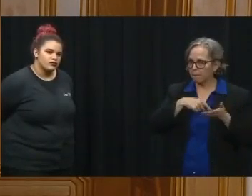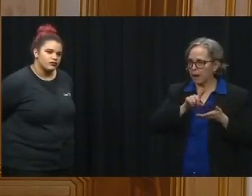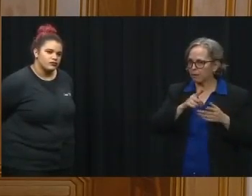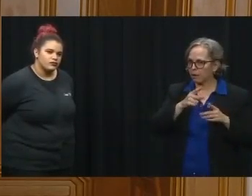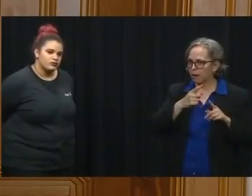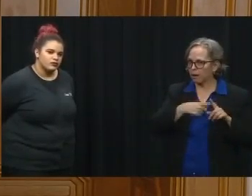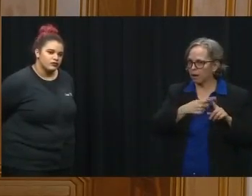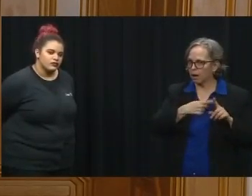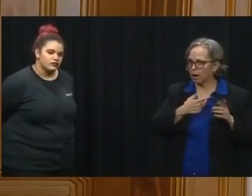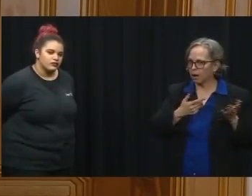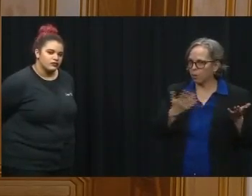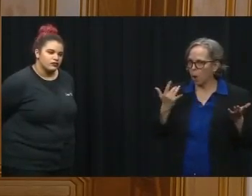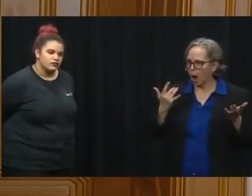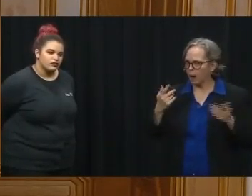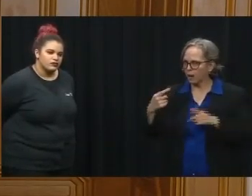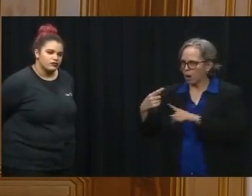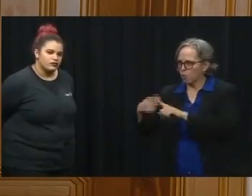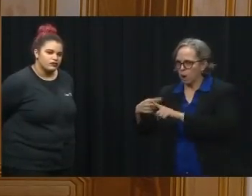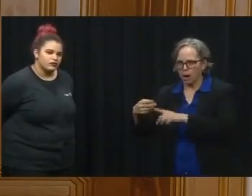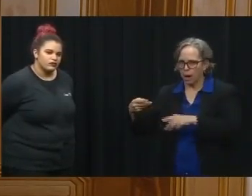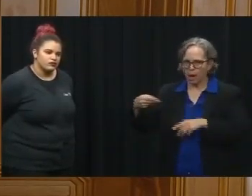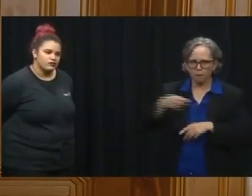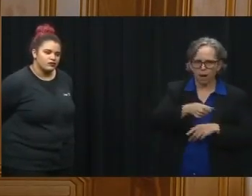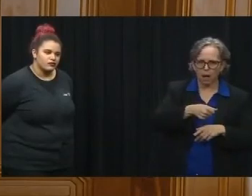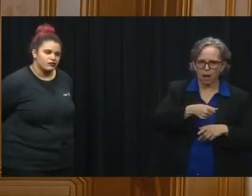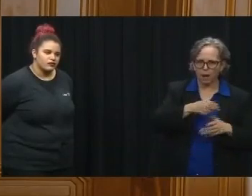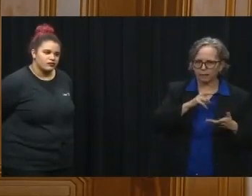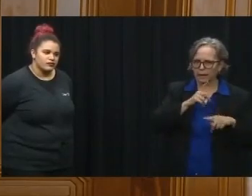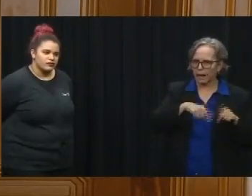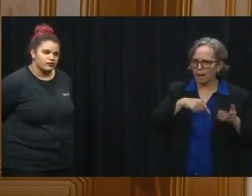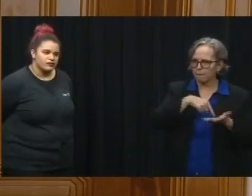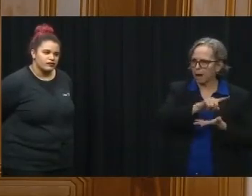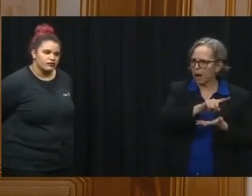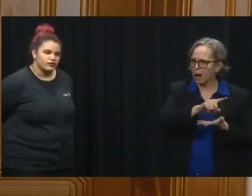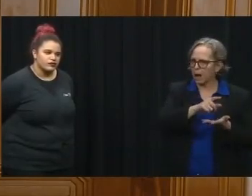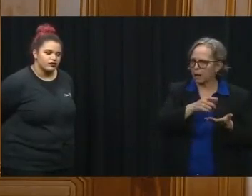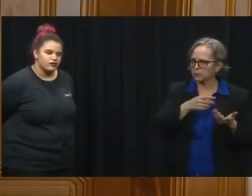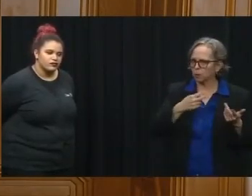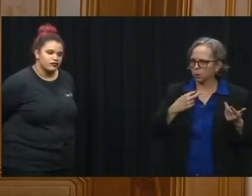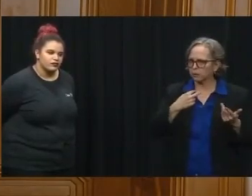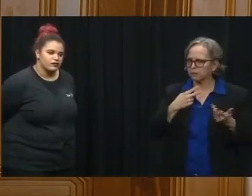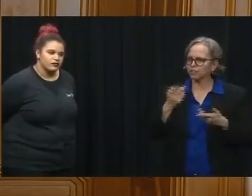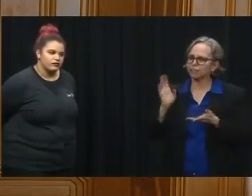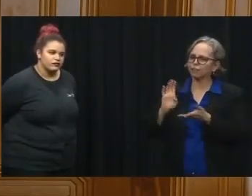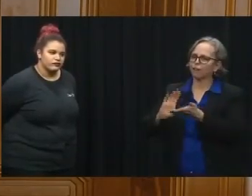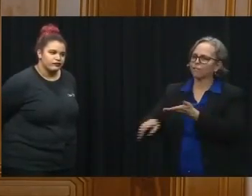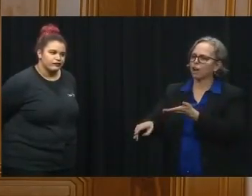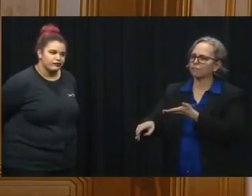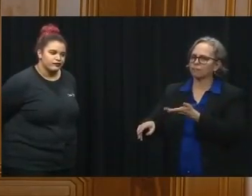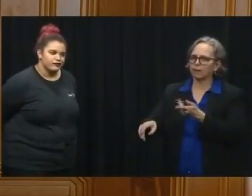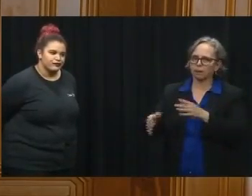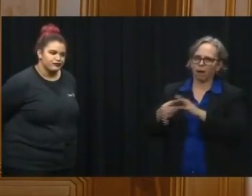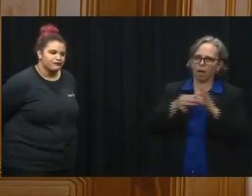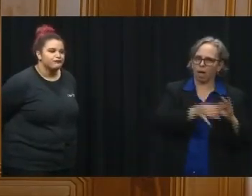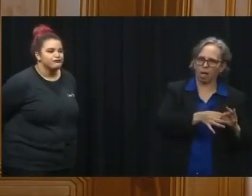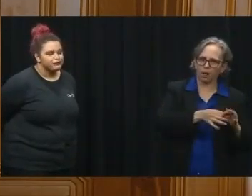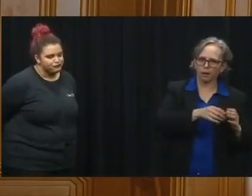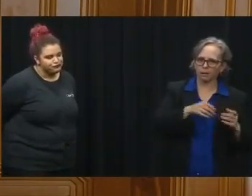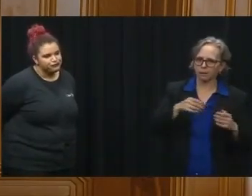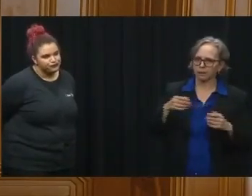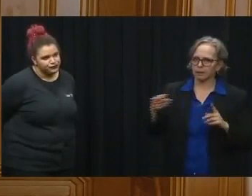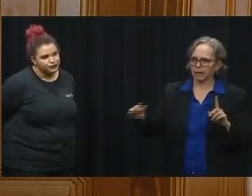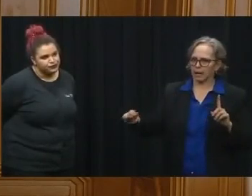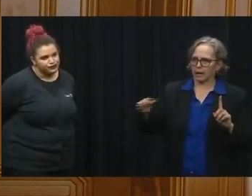just say that's all going to be forgiven unless there's some money, some way to compensate the person who might